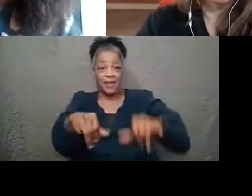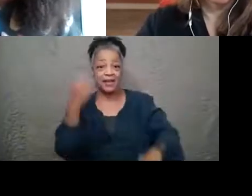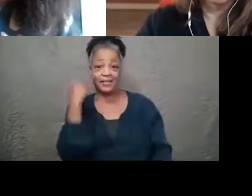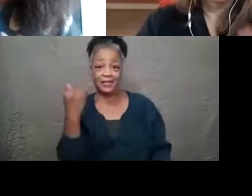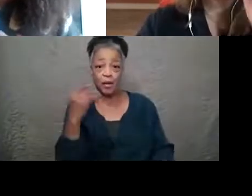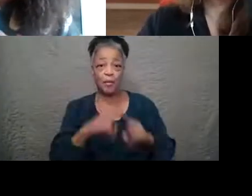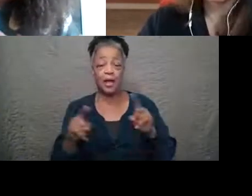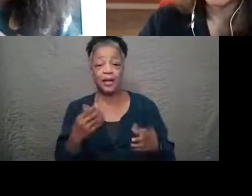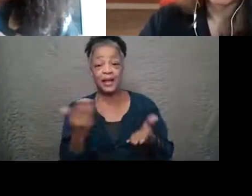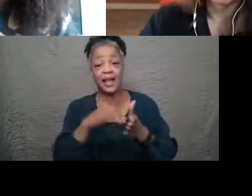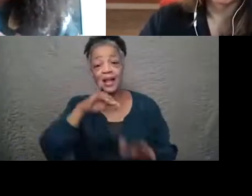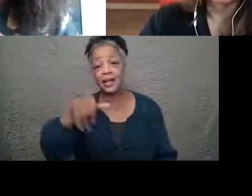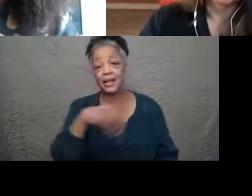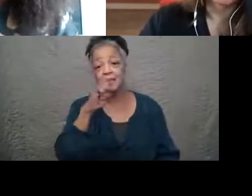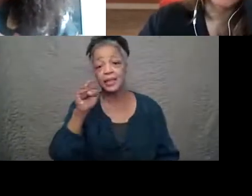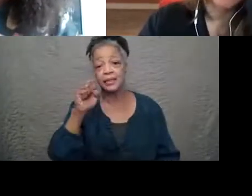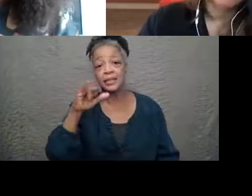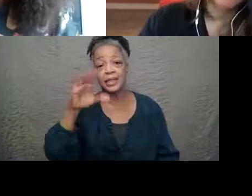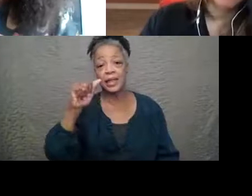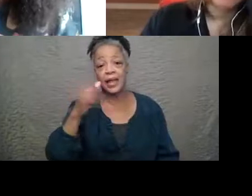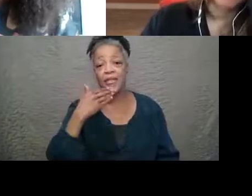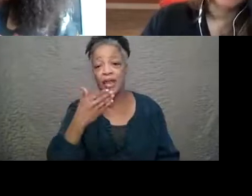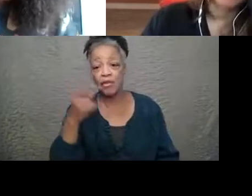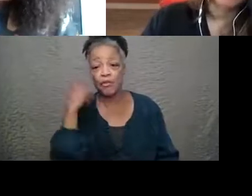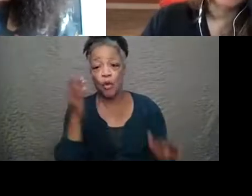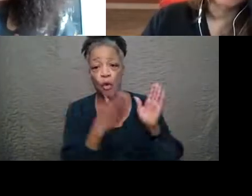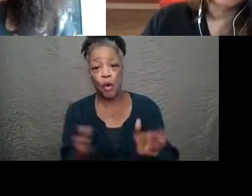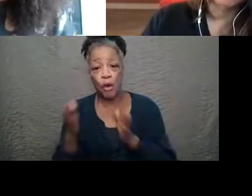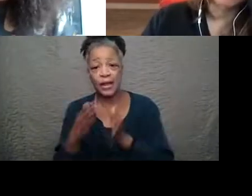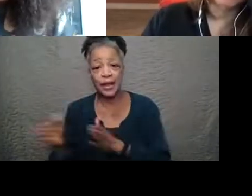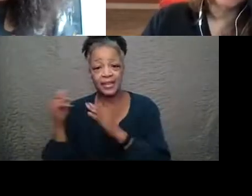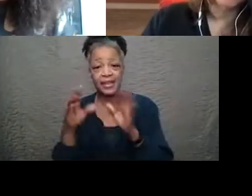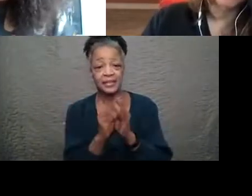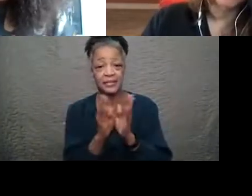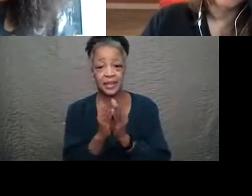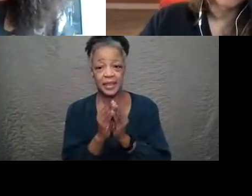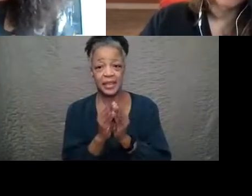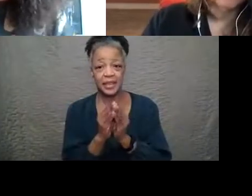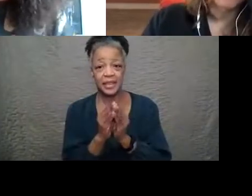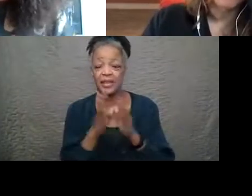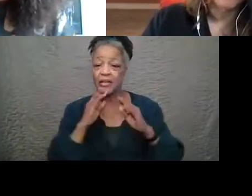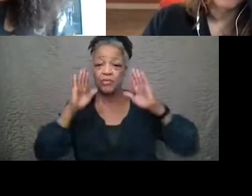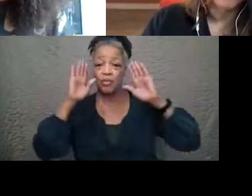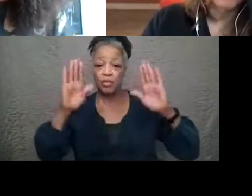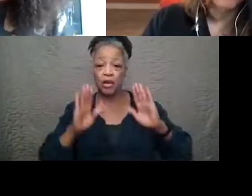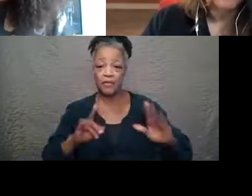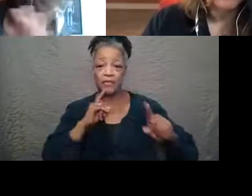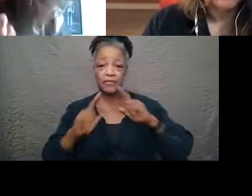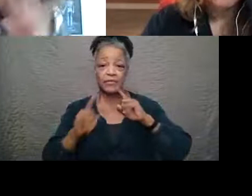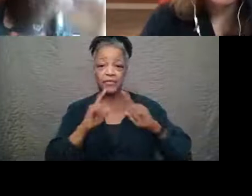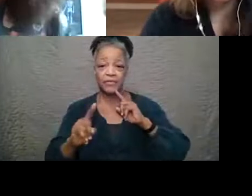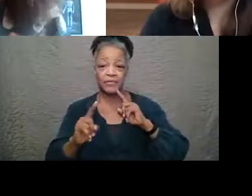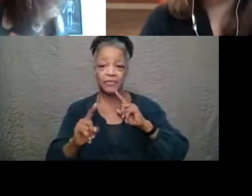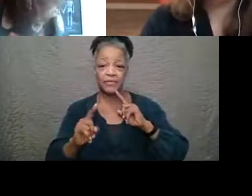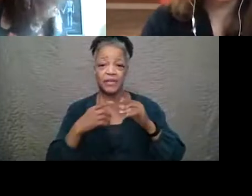again, Jessica, I thank you for organizing this. This is wonderful conversation,